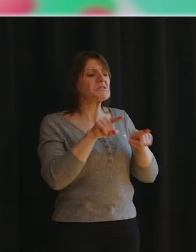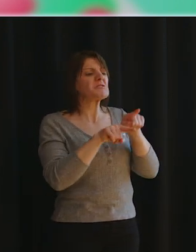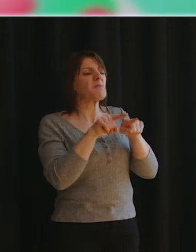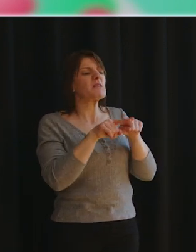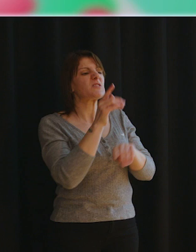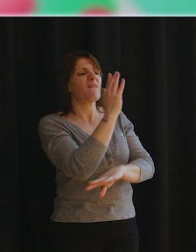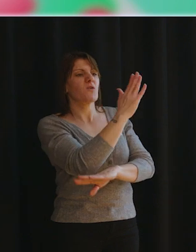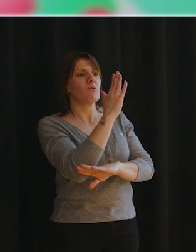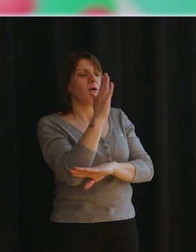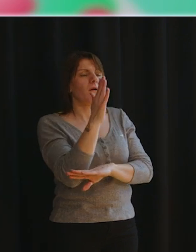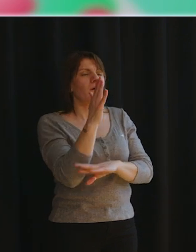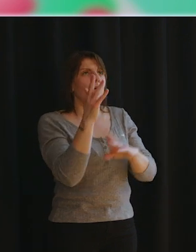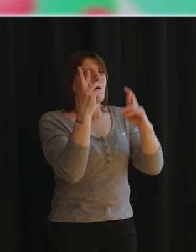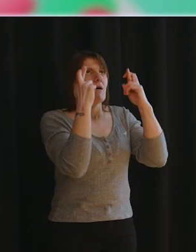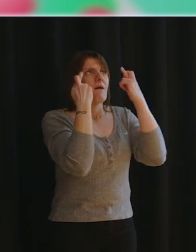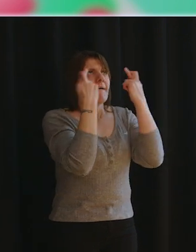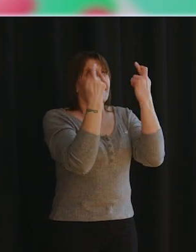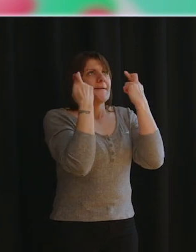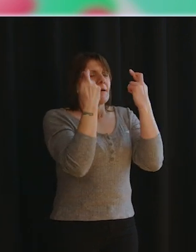I hope it is